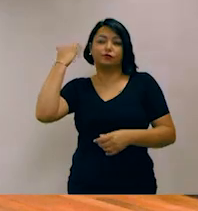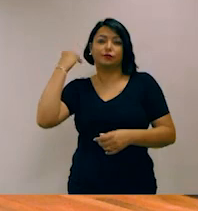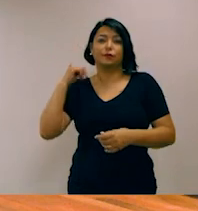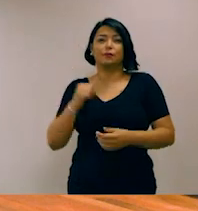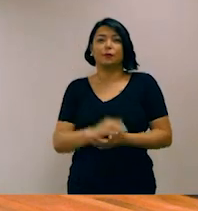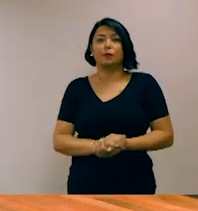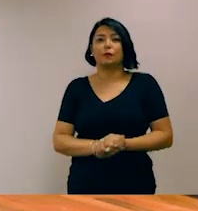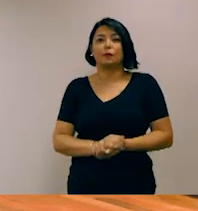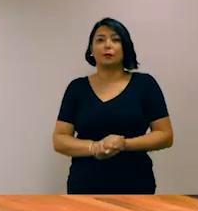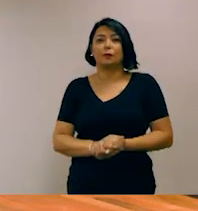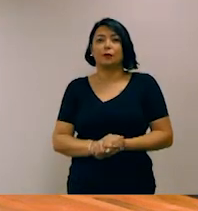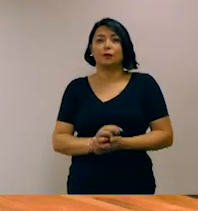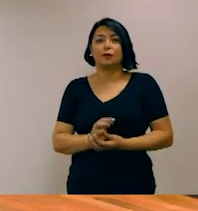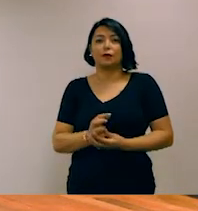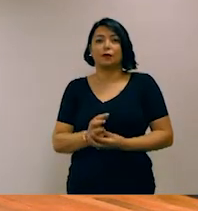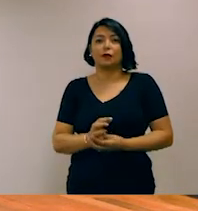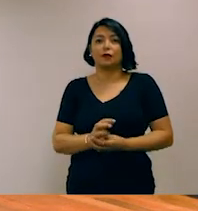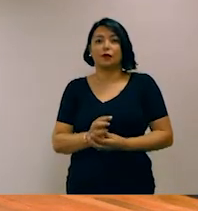technique.